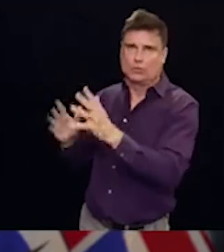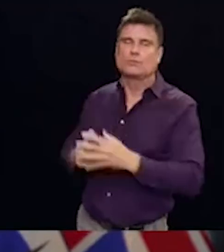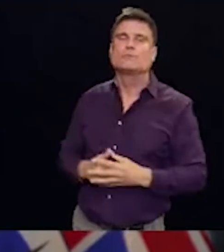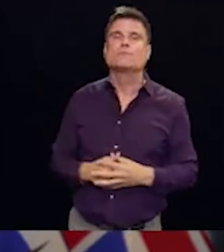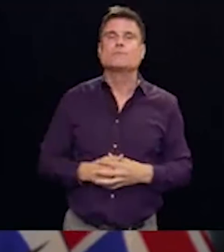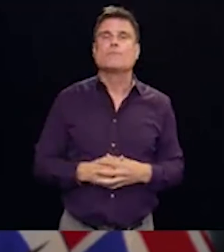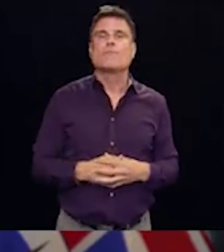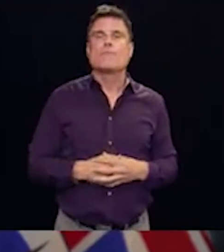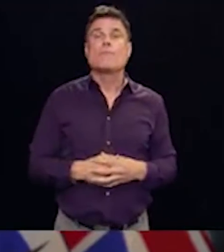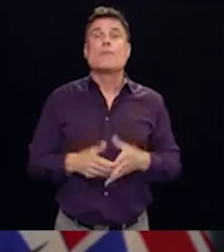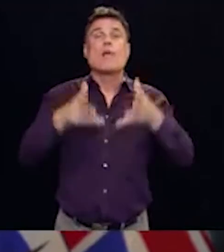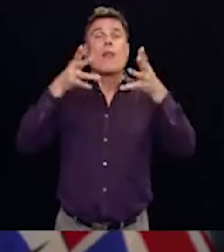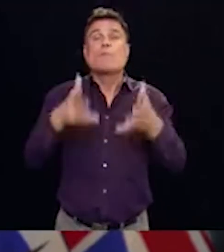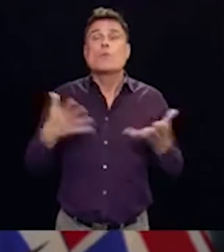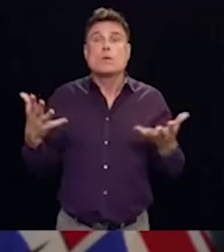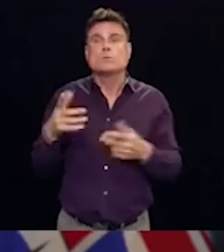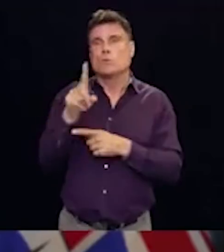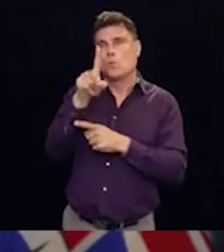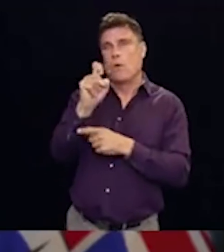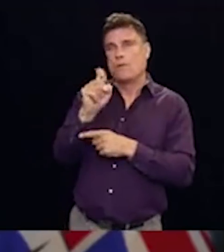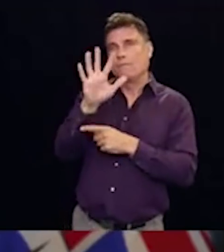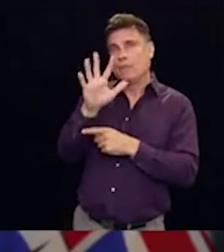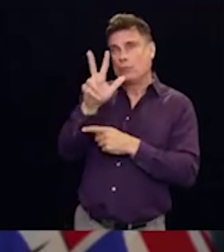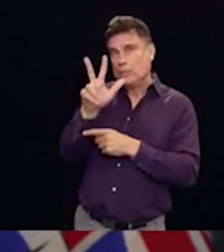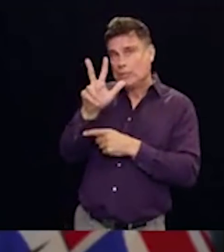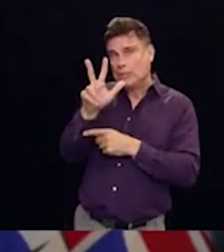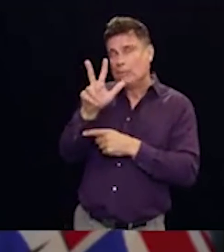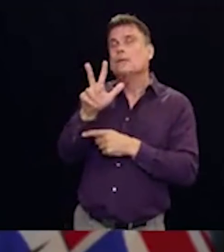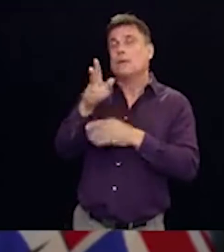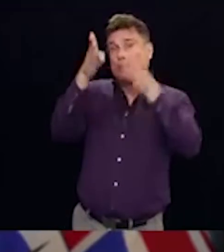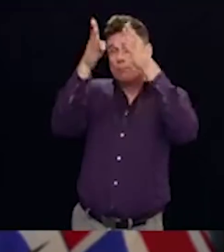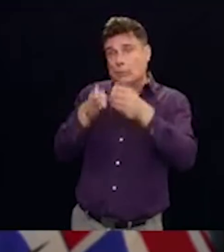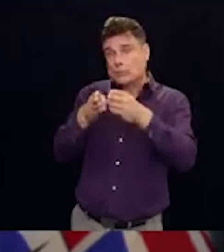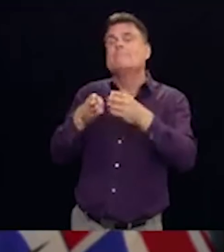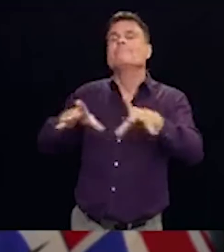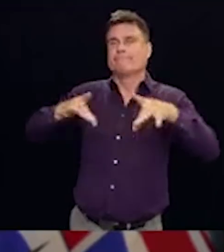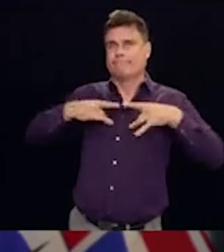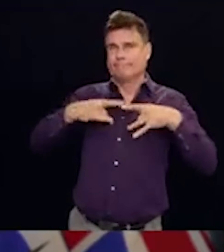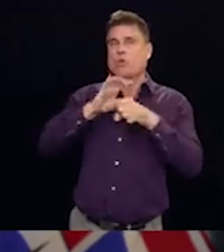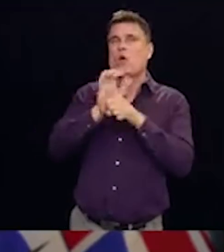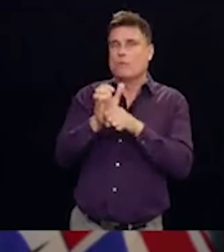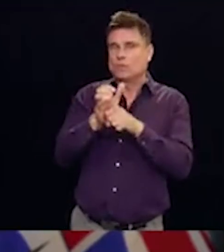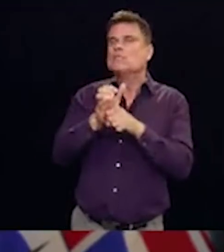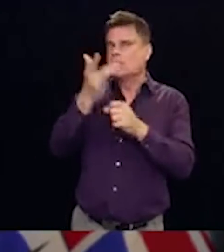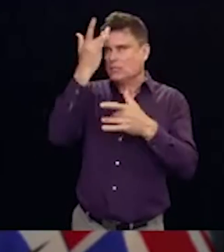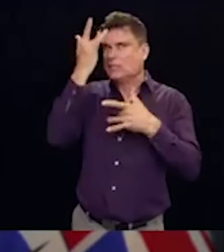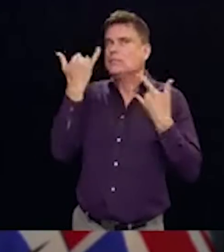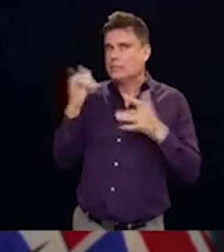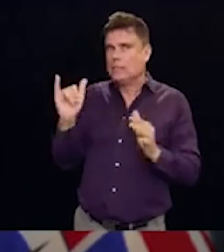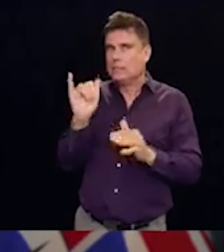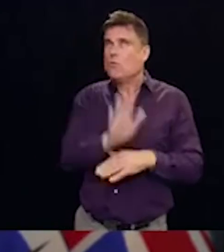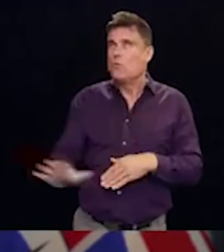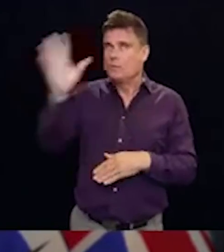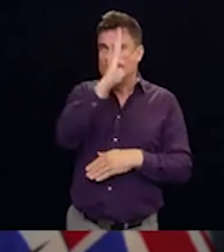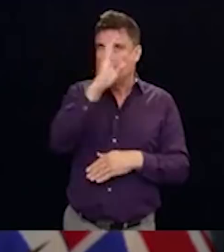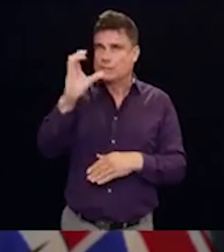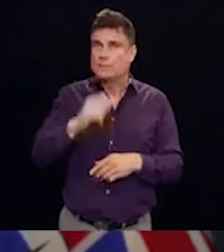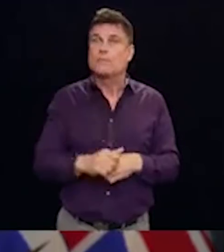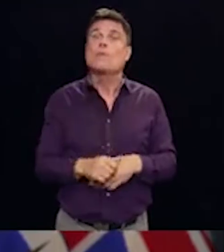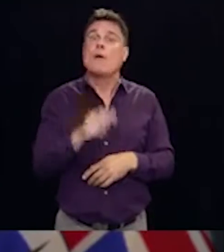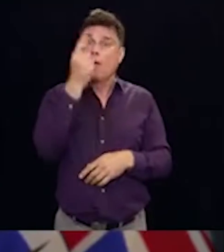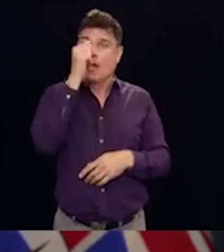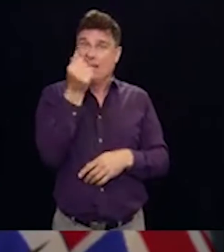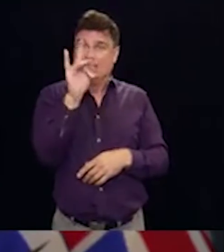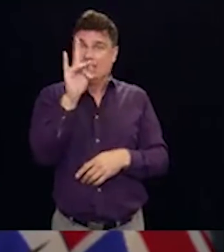with 153 active cases here in British Columbia, of whom 18 are now in hospital and 5